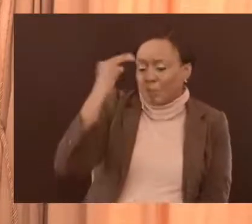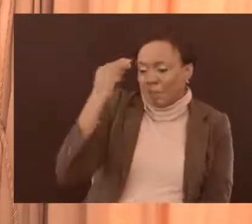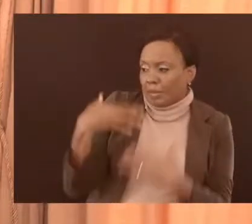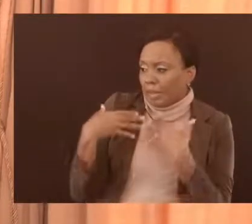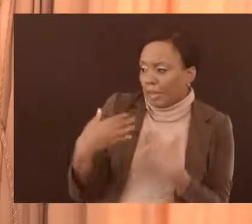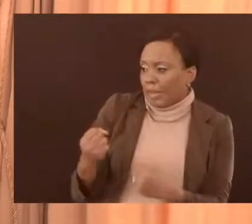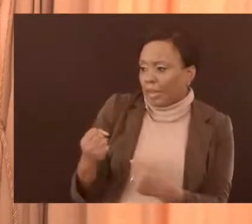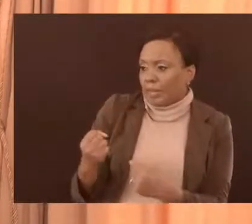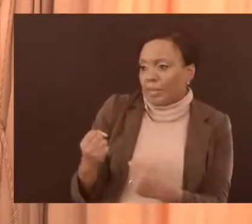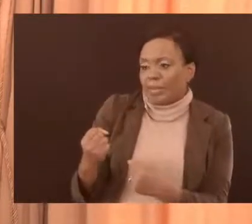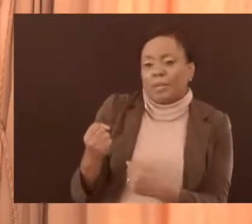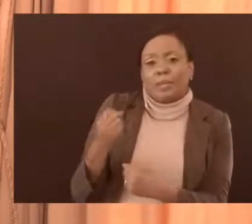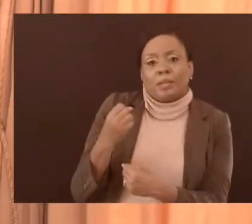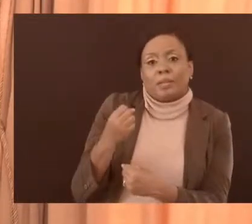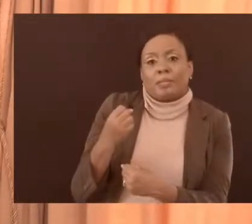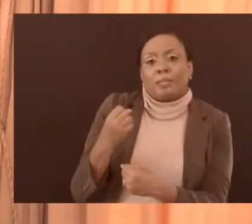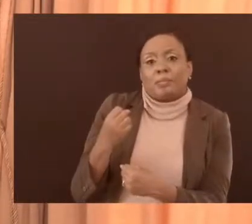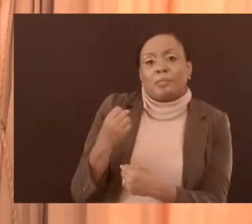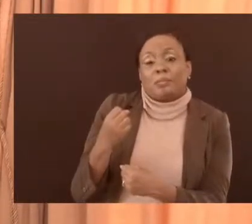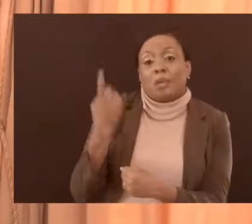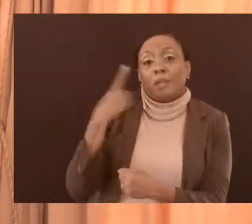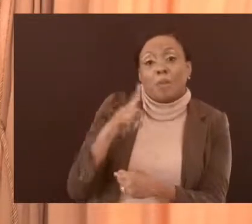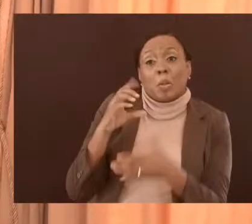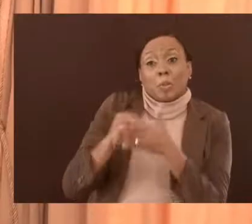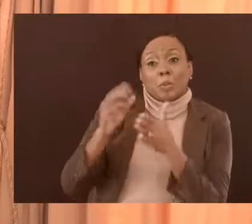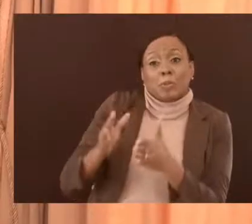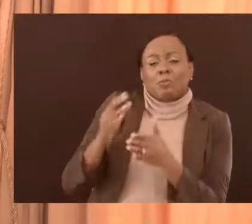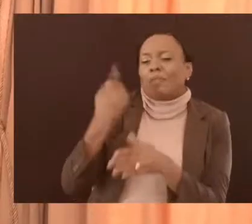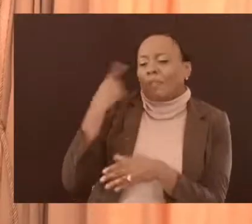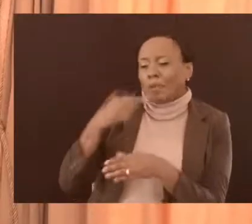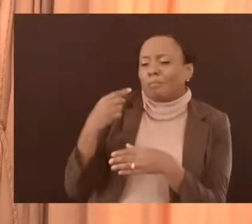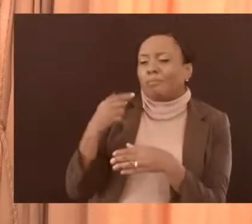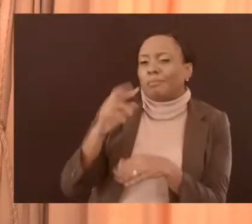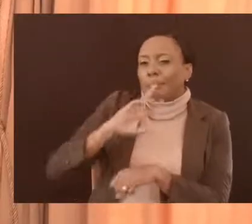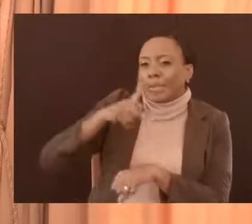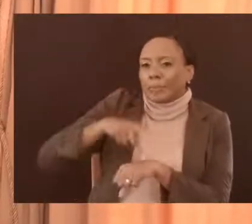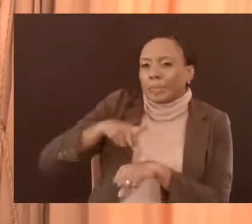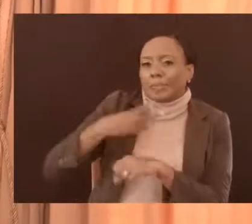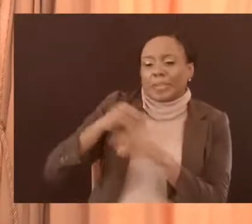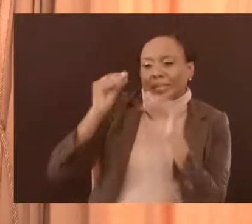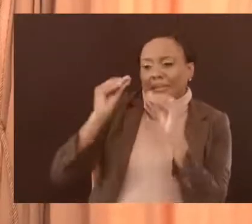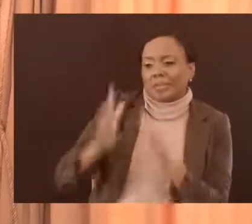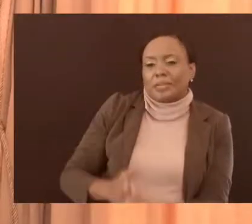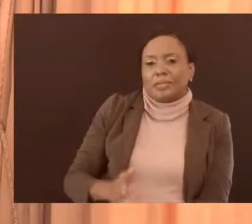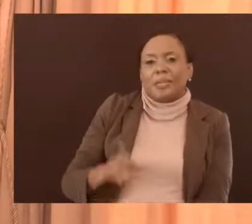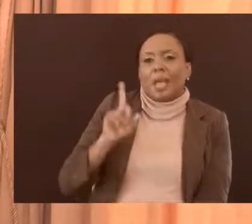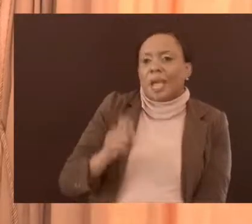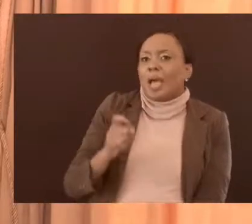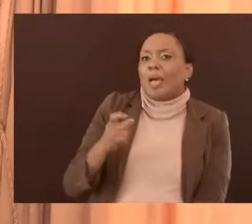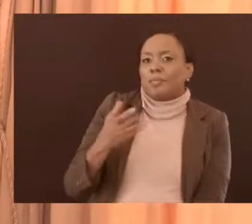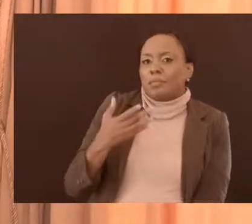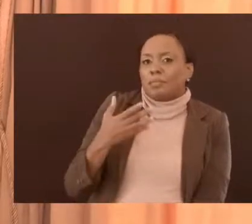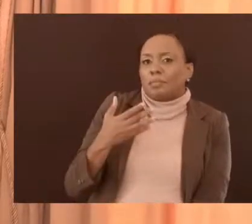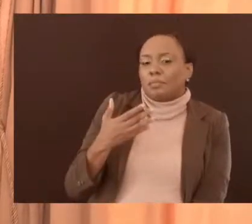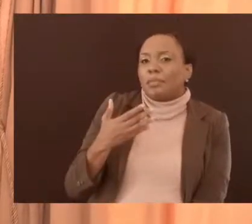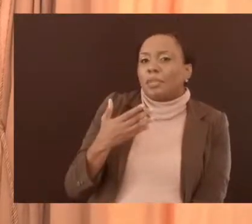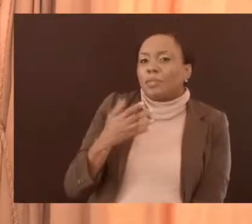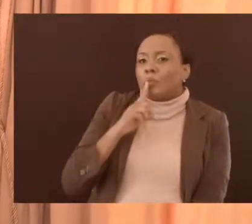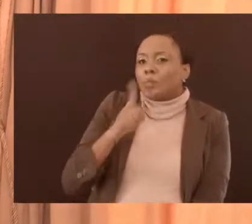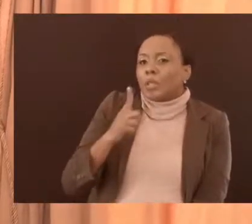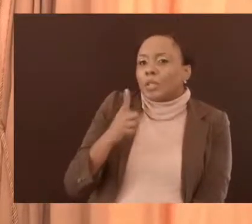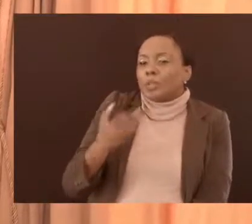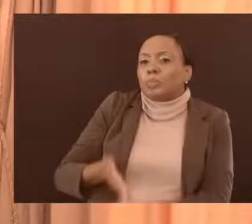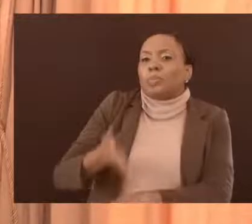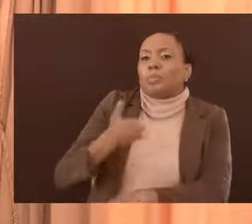our teachers and our principals are mentally fit to carry out their tasks. As such, the